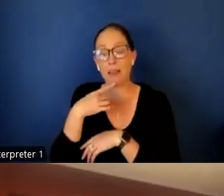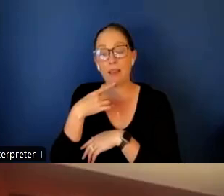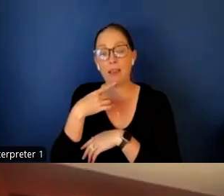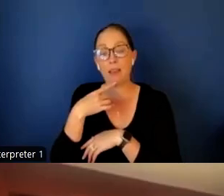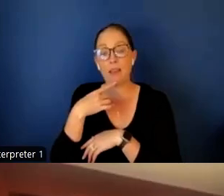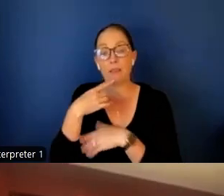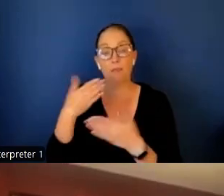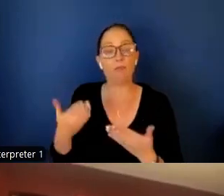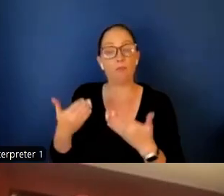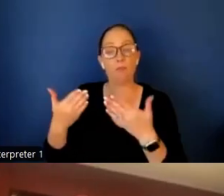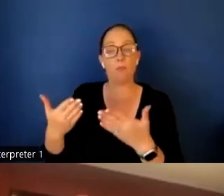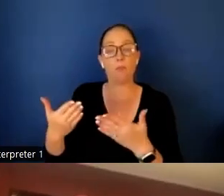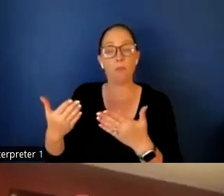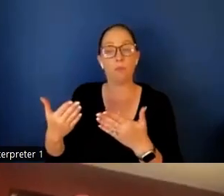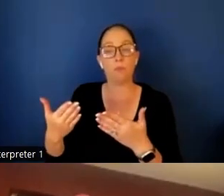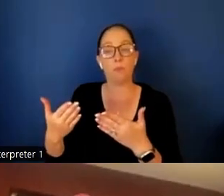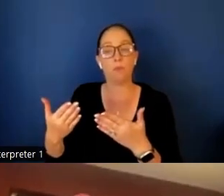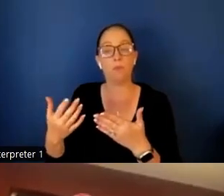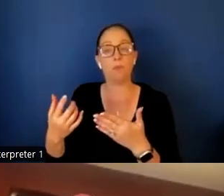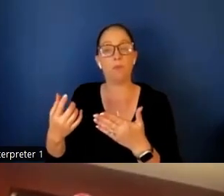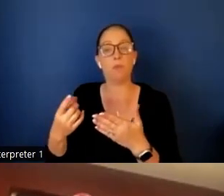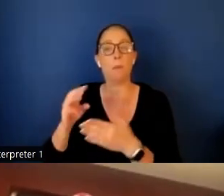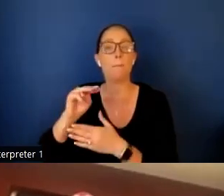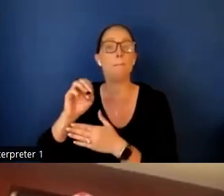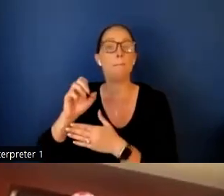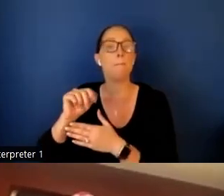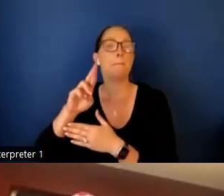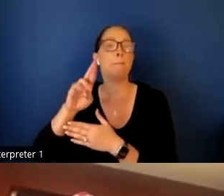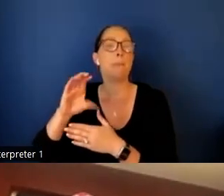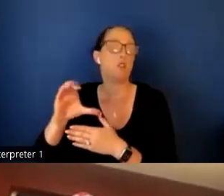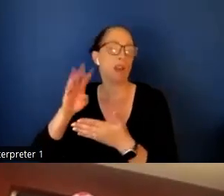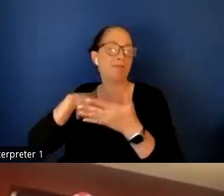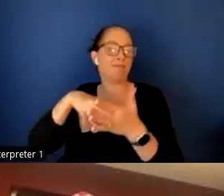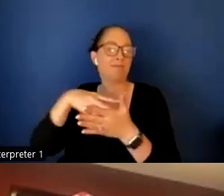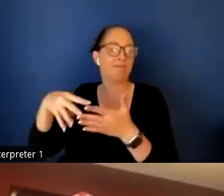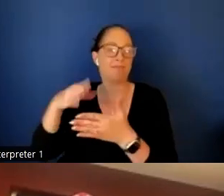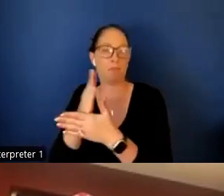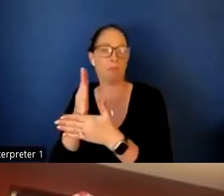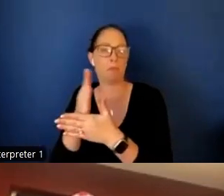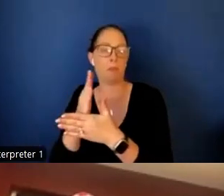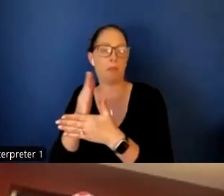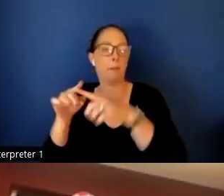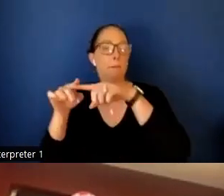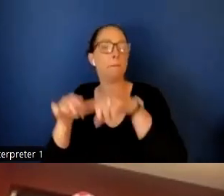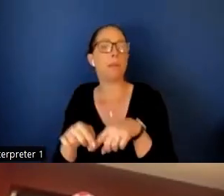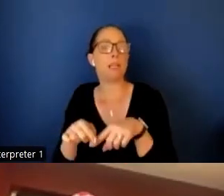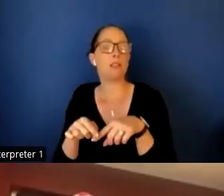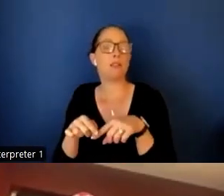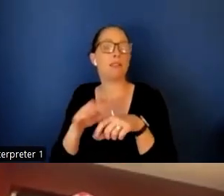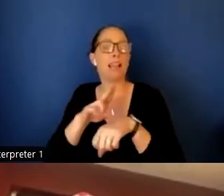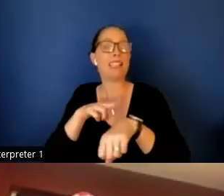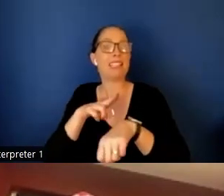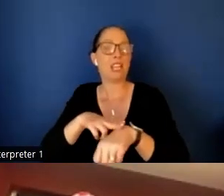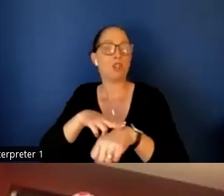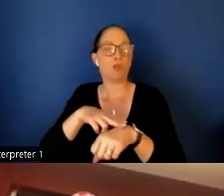suggested coming up with some sort of metric or mean based around nationwide debt.